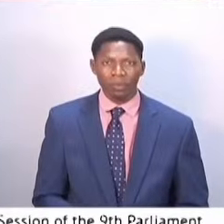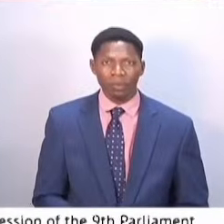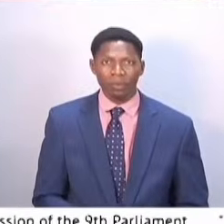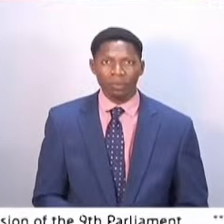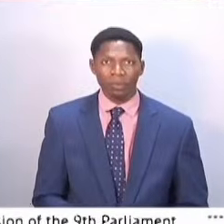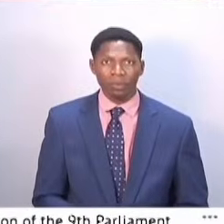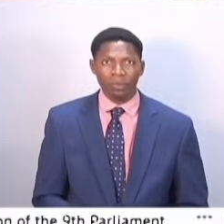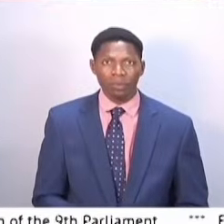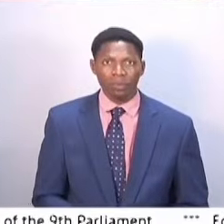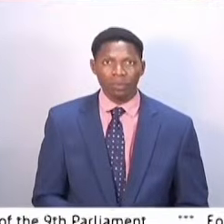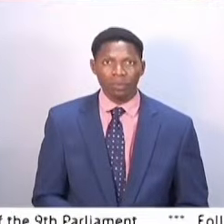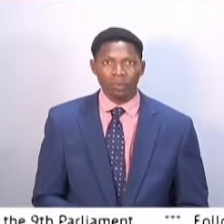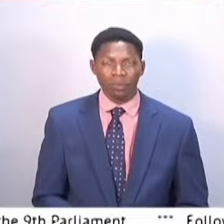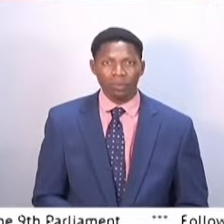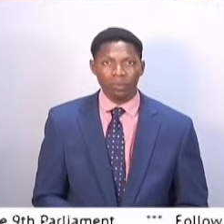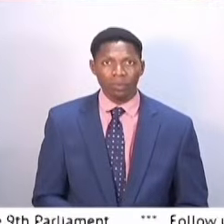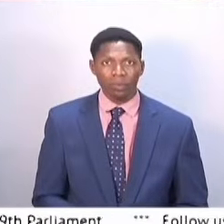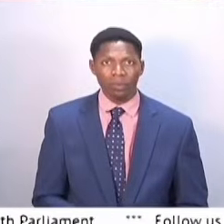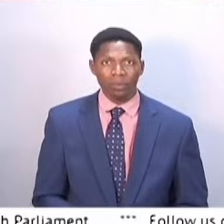we